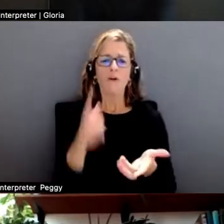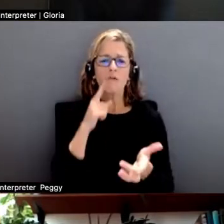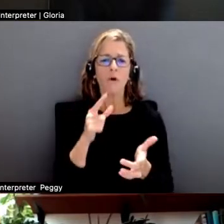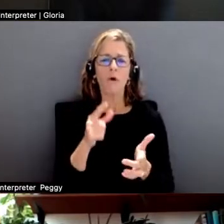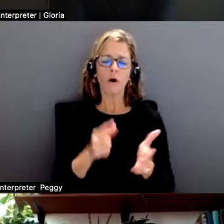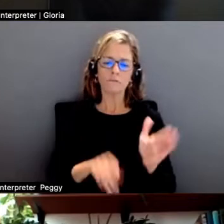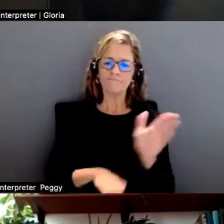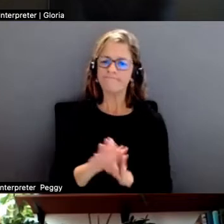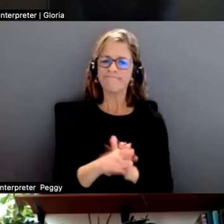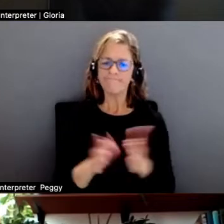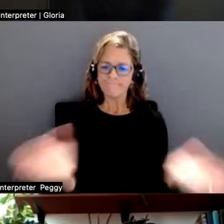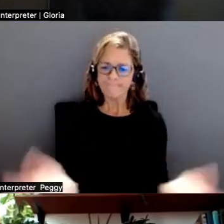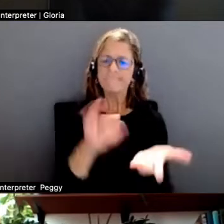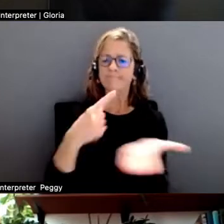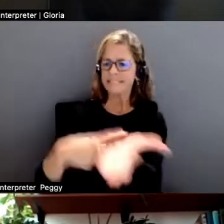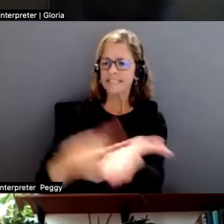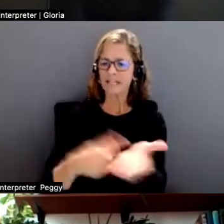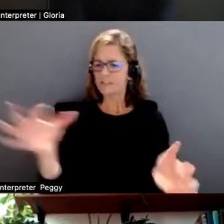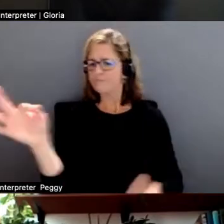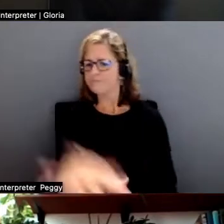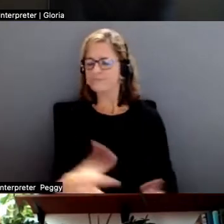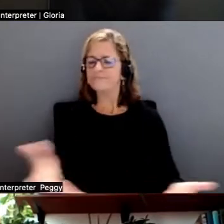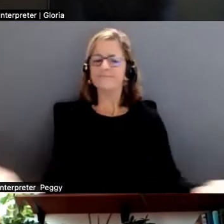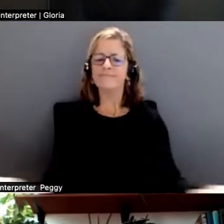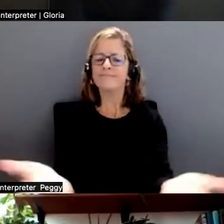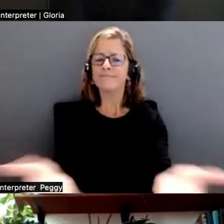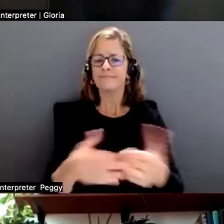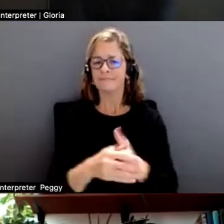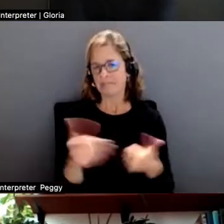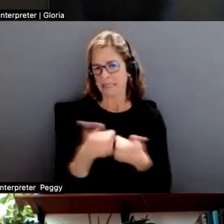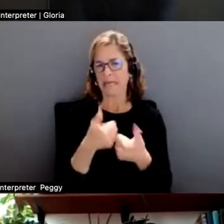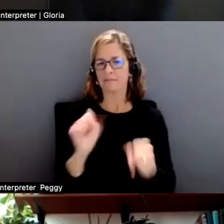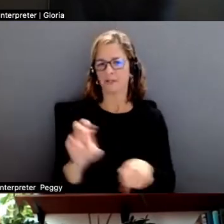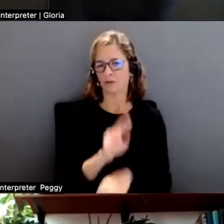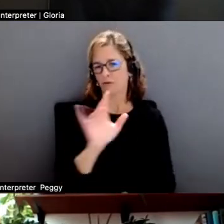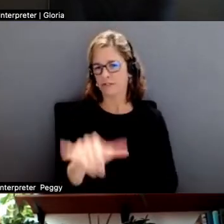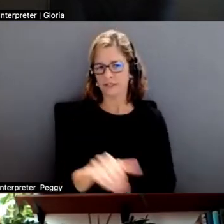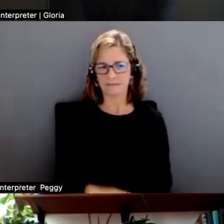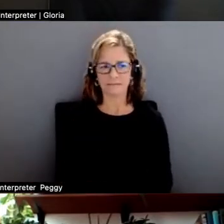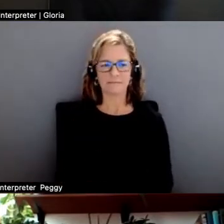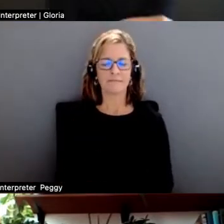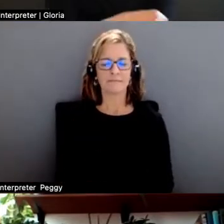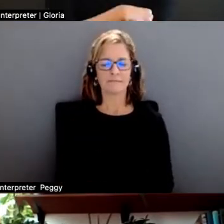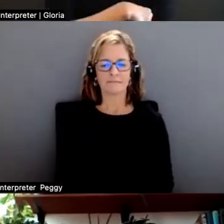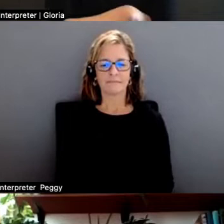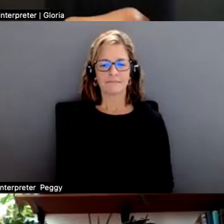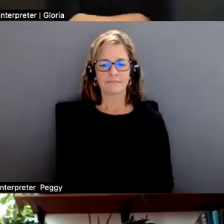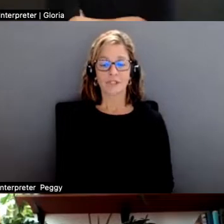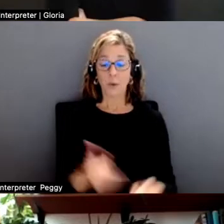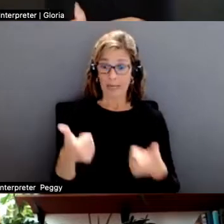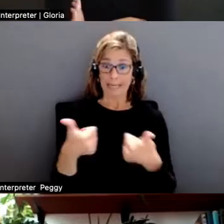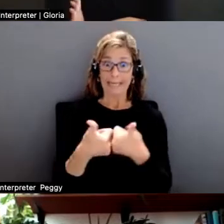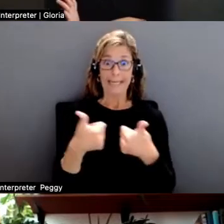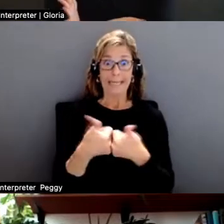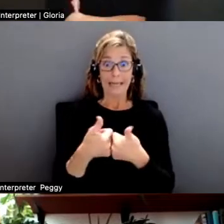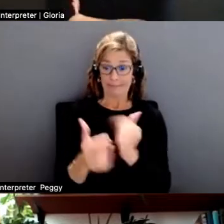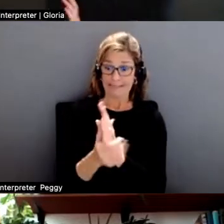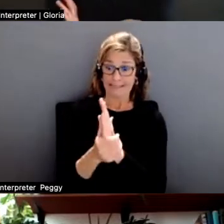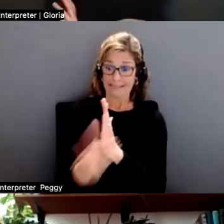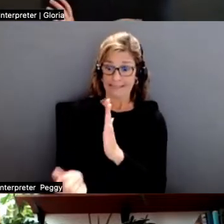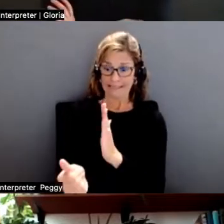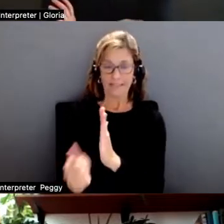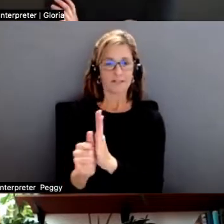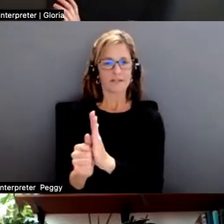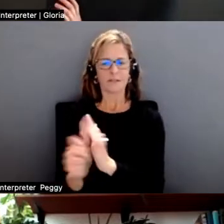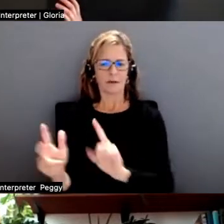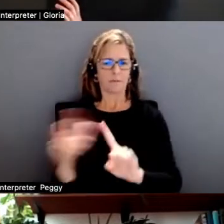Games require a lot of skills that can be applied to real life. A big part of game mechanics is knowing and following the